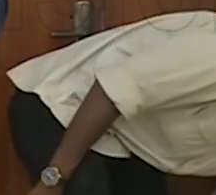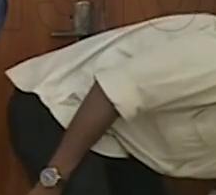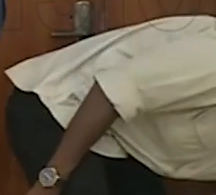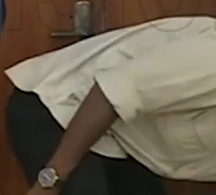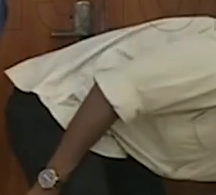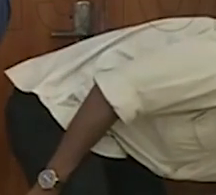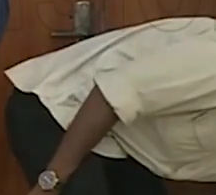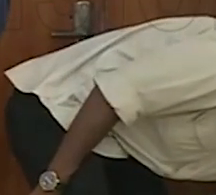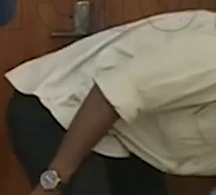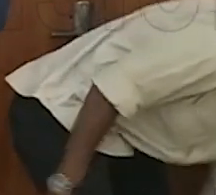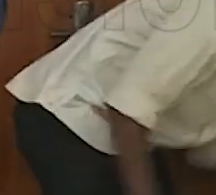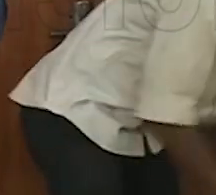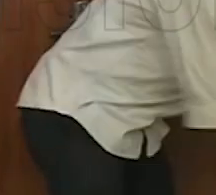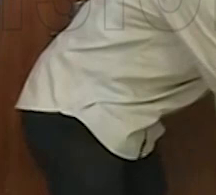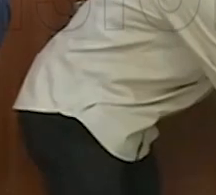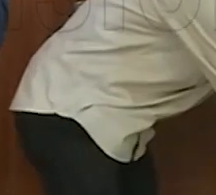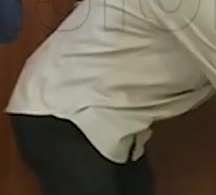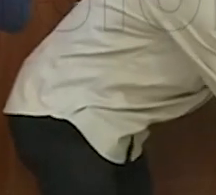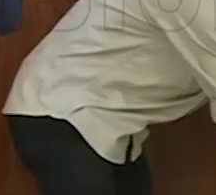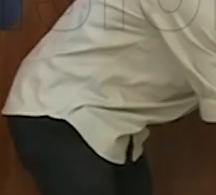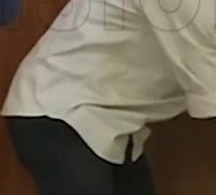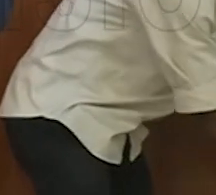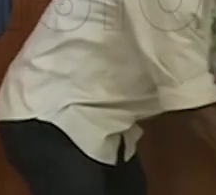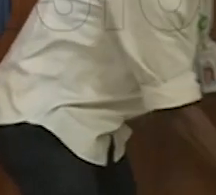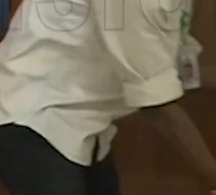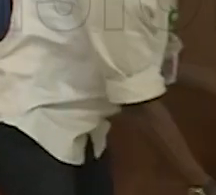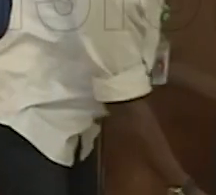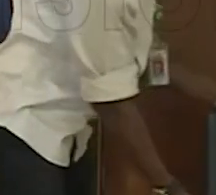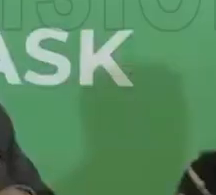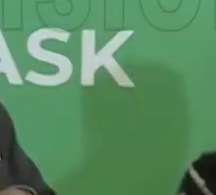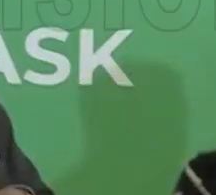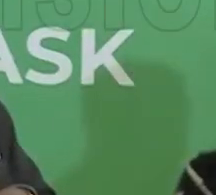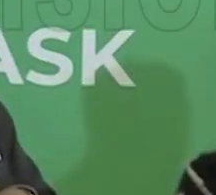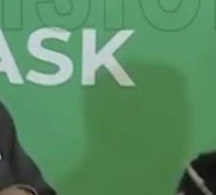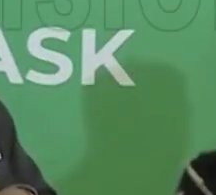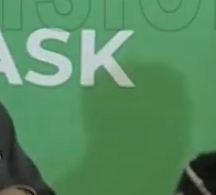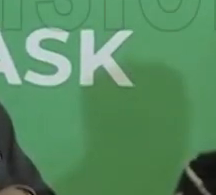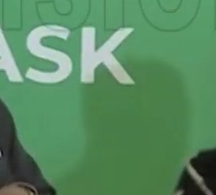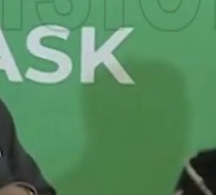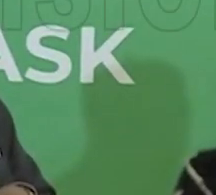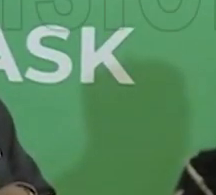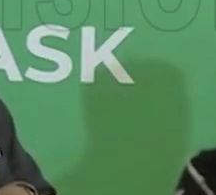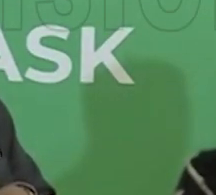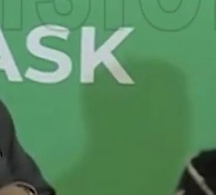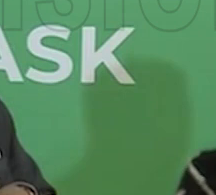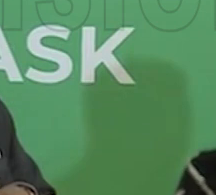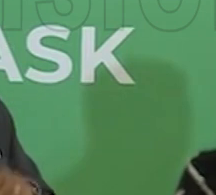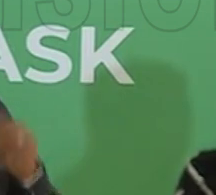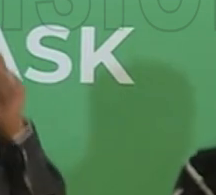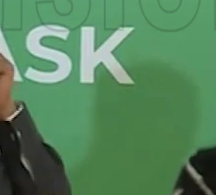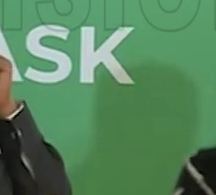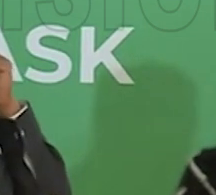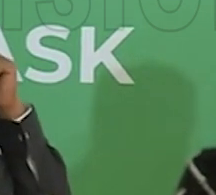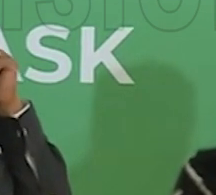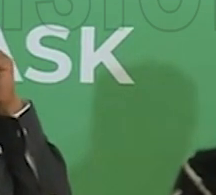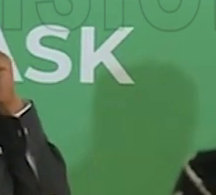mixed information online as to when schools will be resuming. I'd like you to clear the air. Is there a particular date that schools